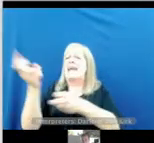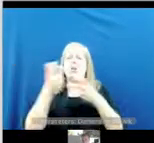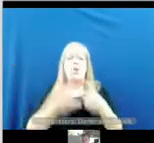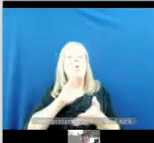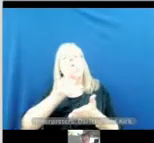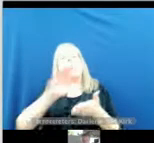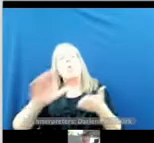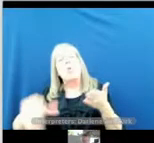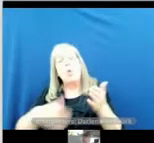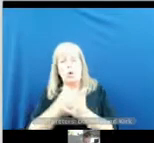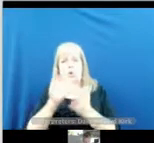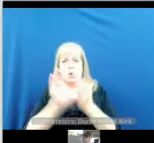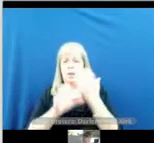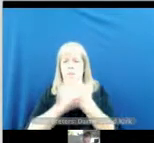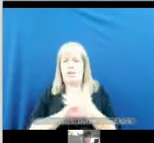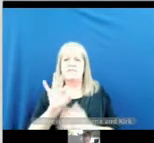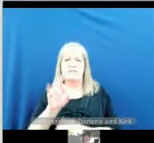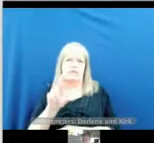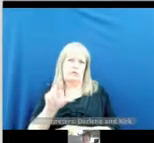that available.